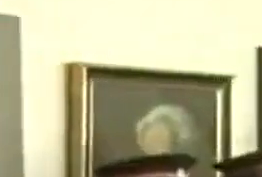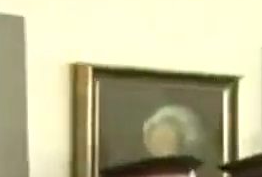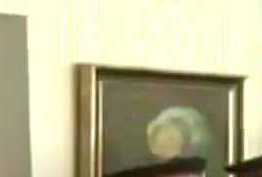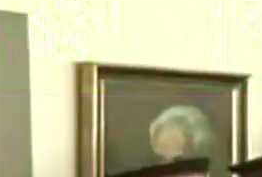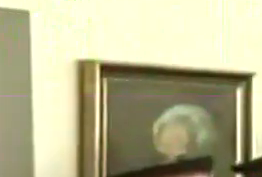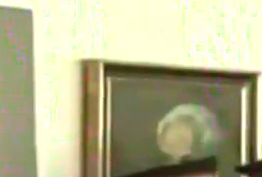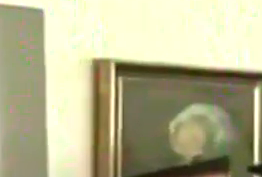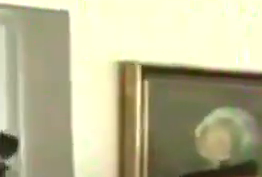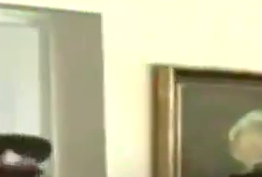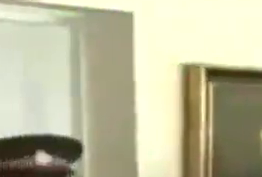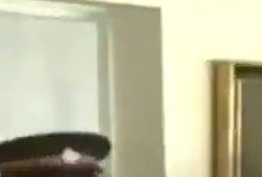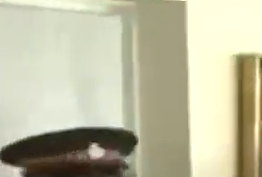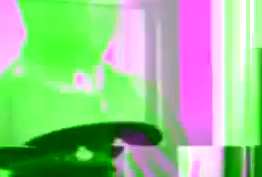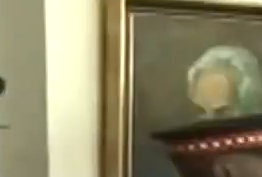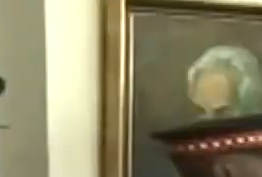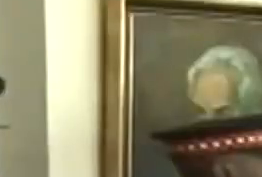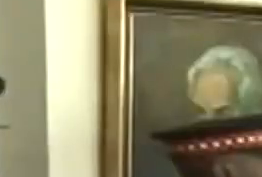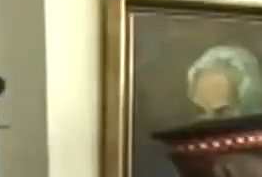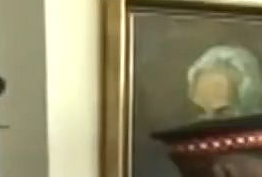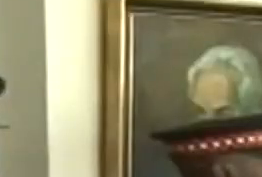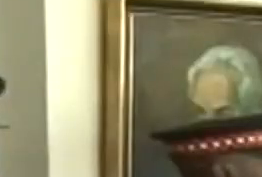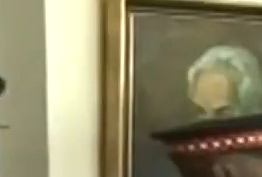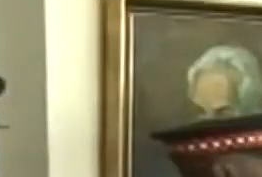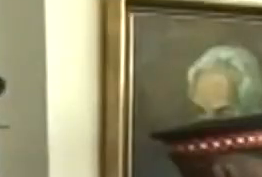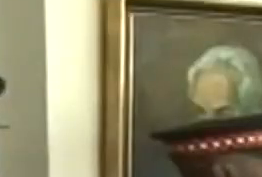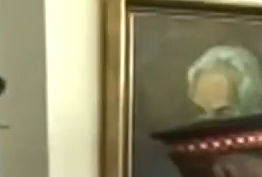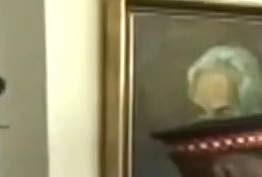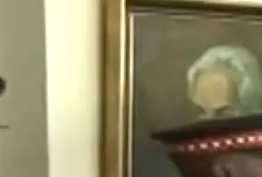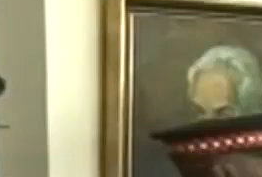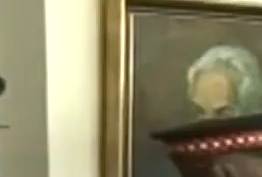of the chamber, but Lorraine has